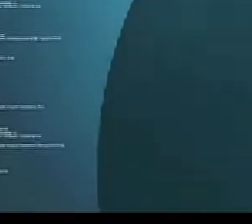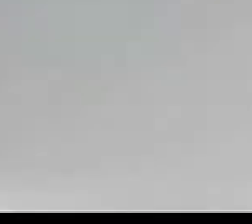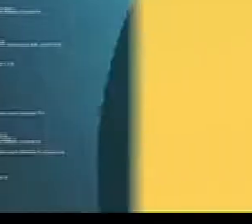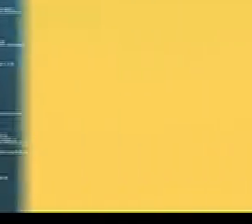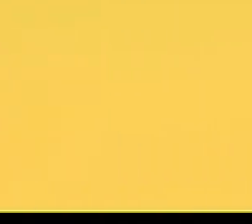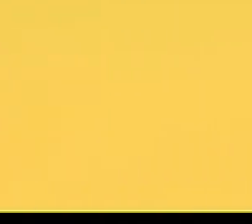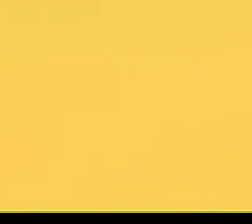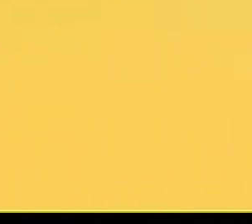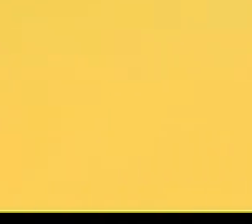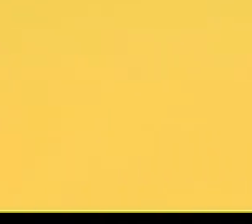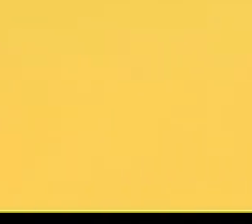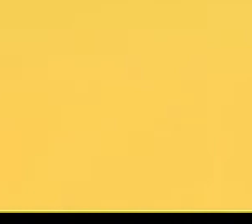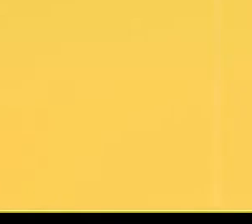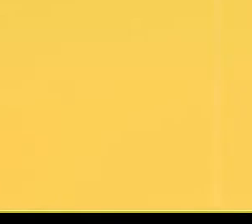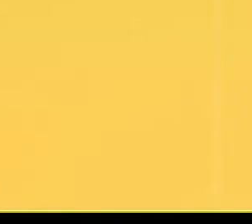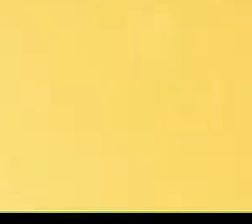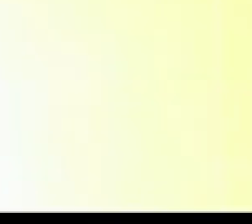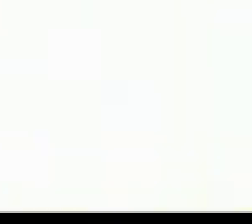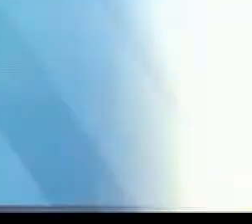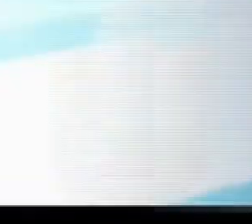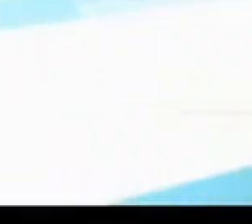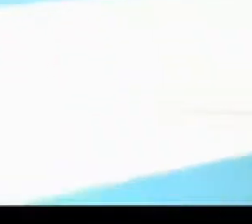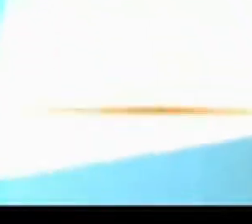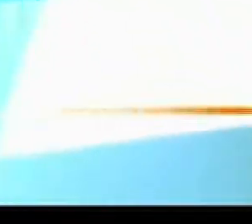Now in HD.